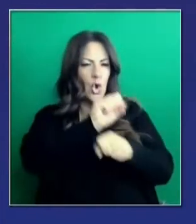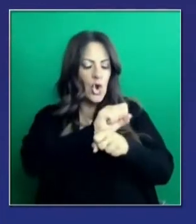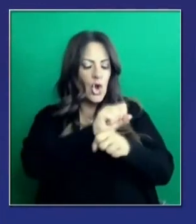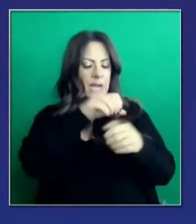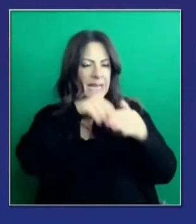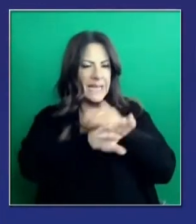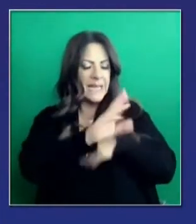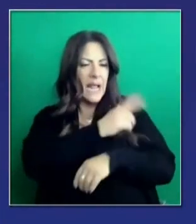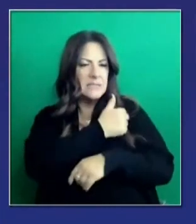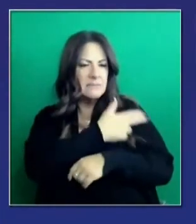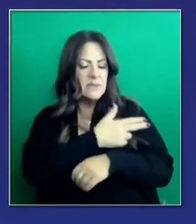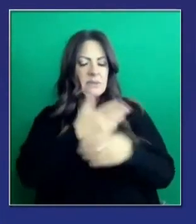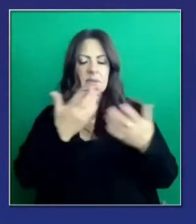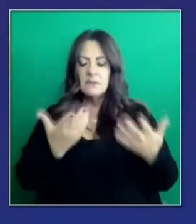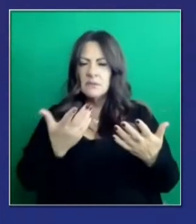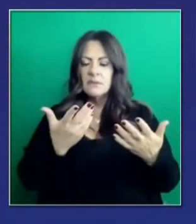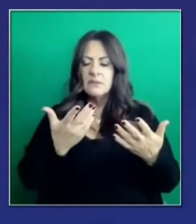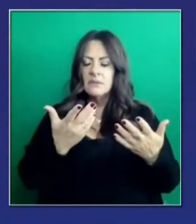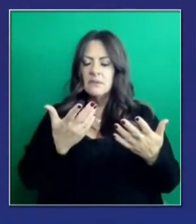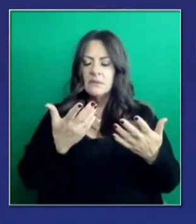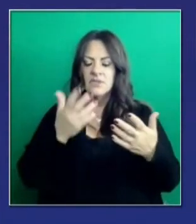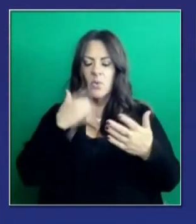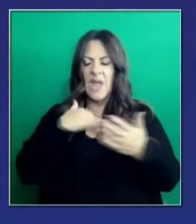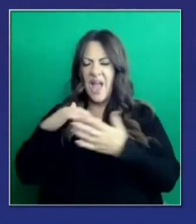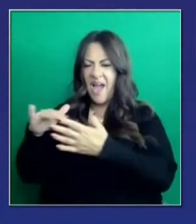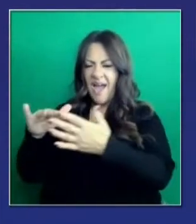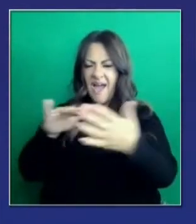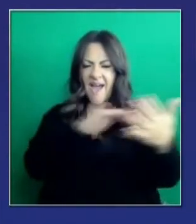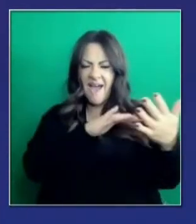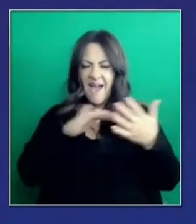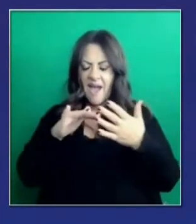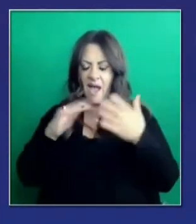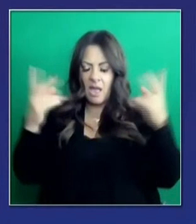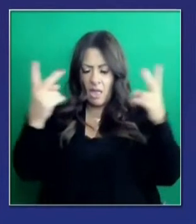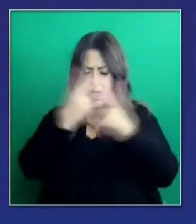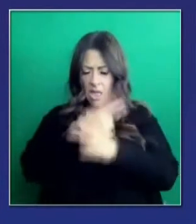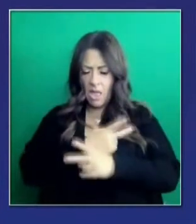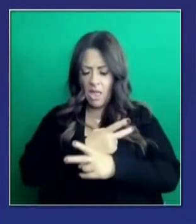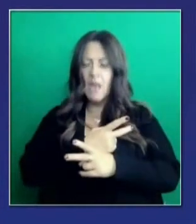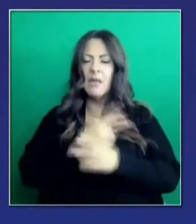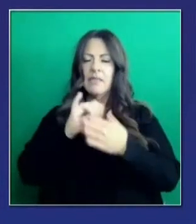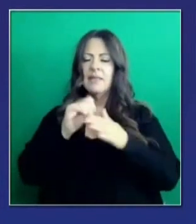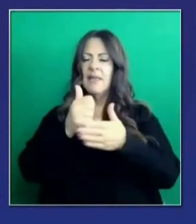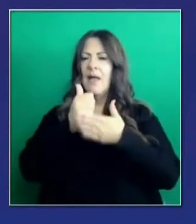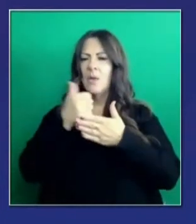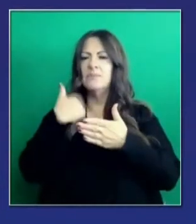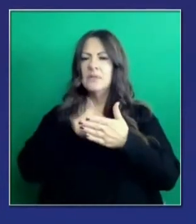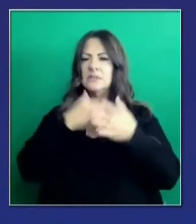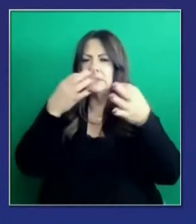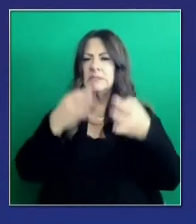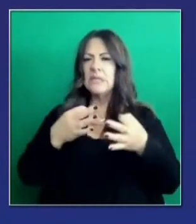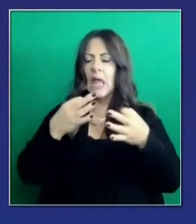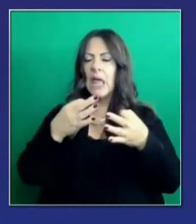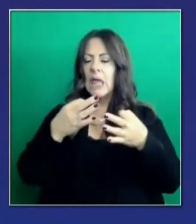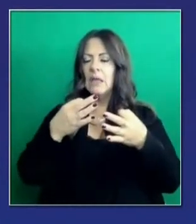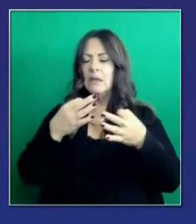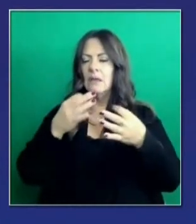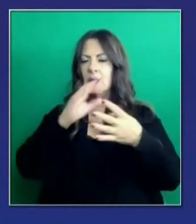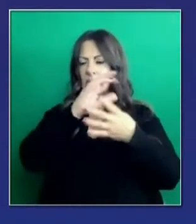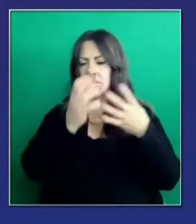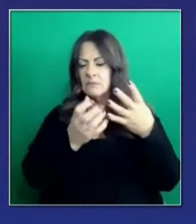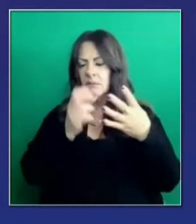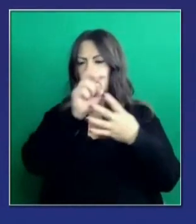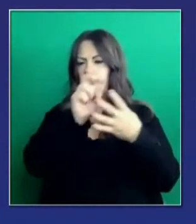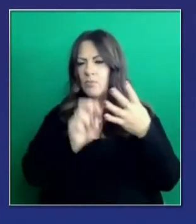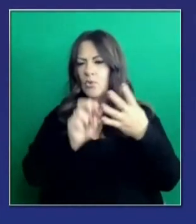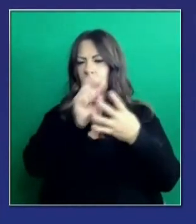waivers related staffing, which we hope to address that very, very quickly as well to mitigate the stress in that space.